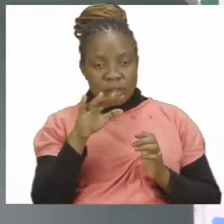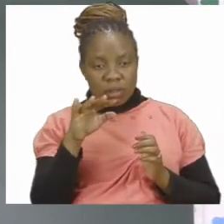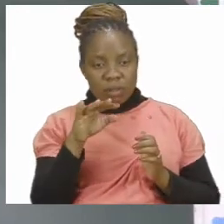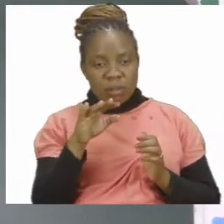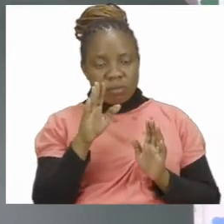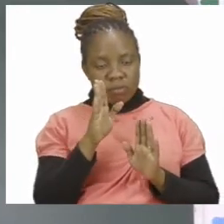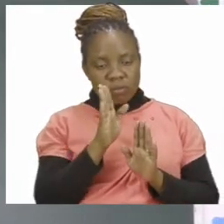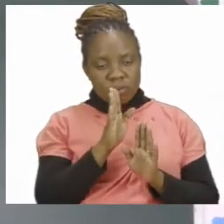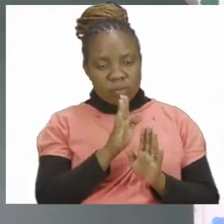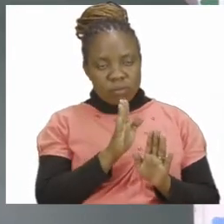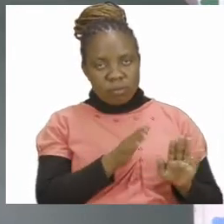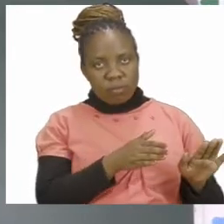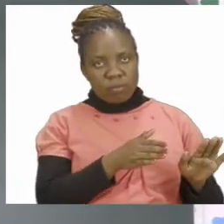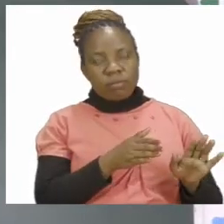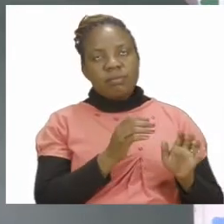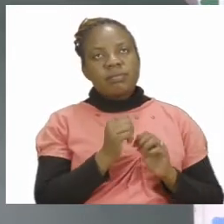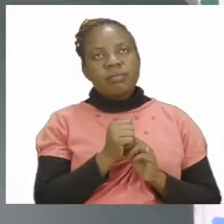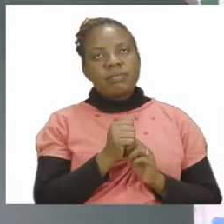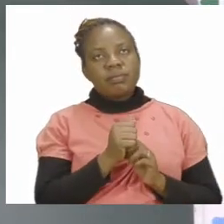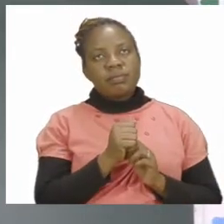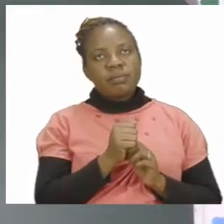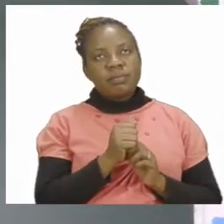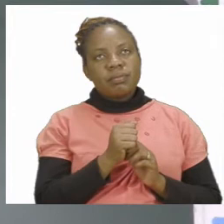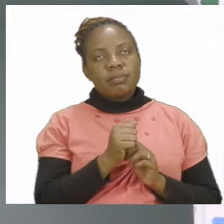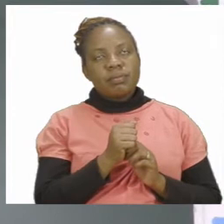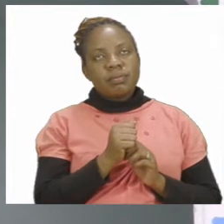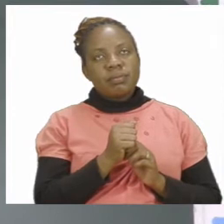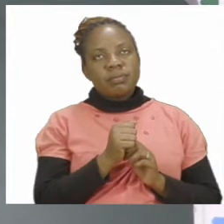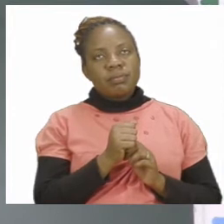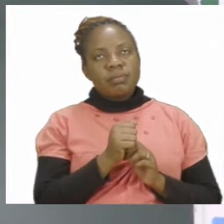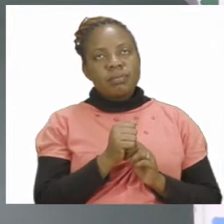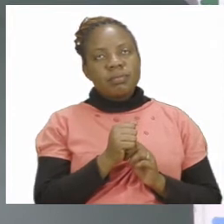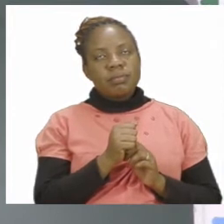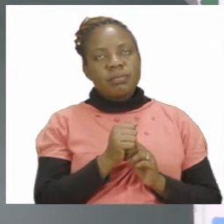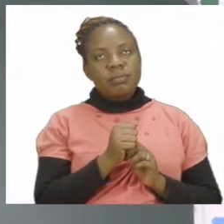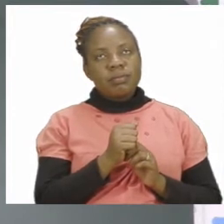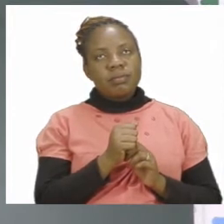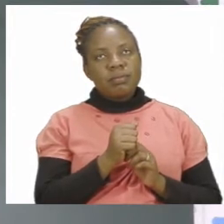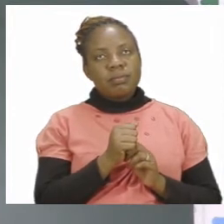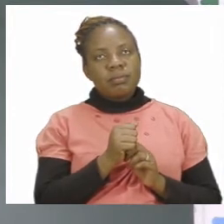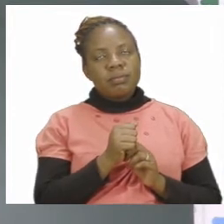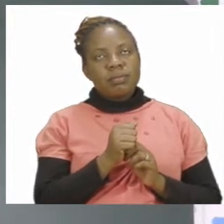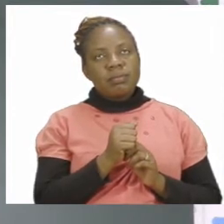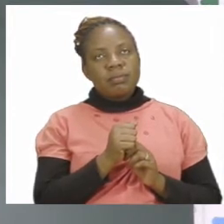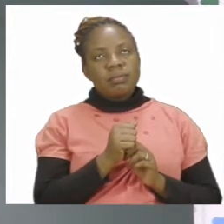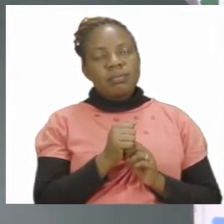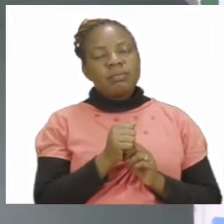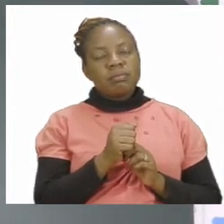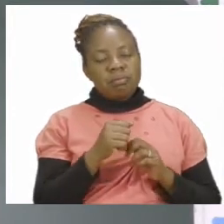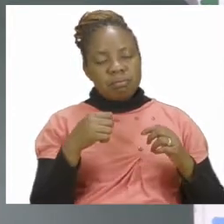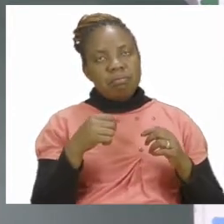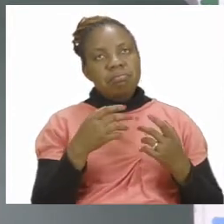out. So in this case, it means it's the word